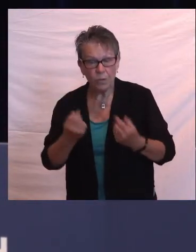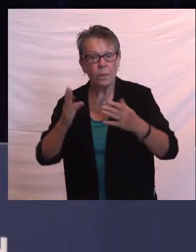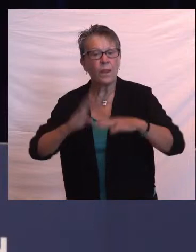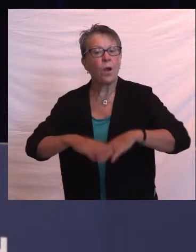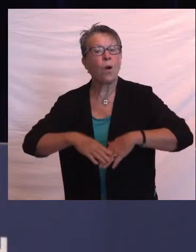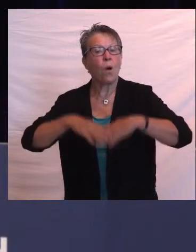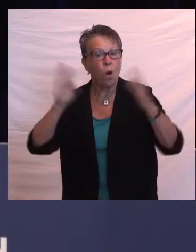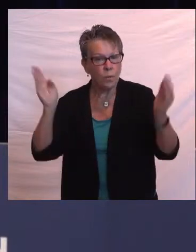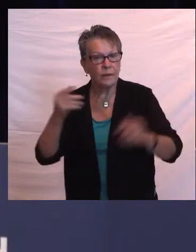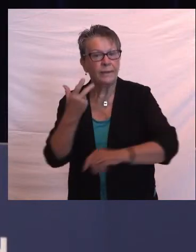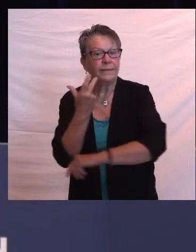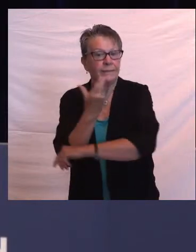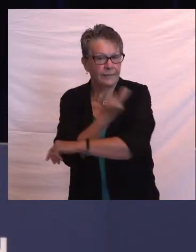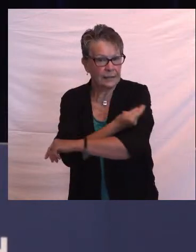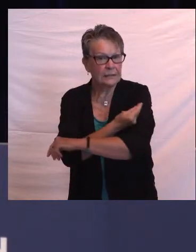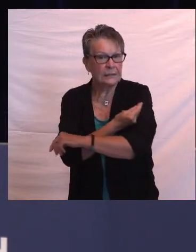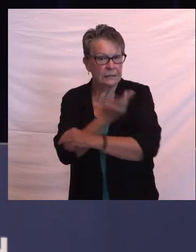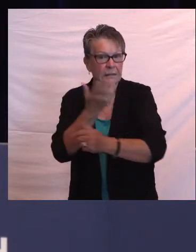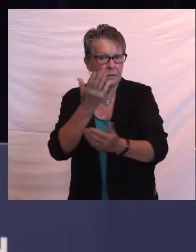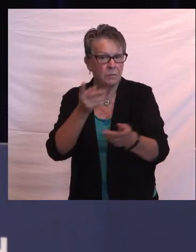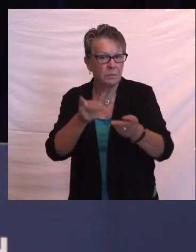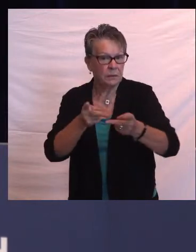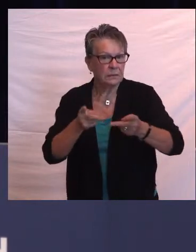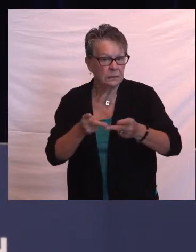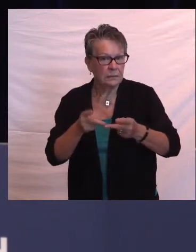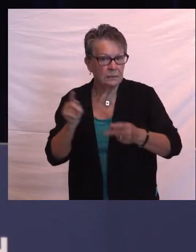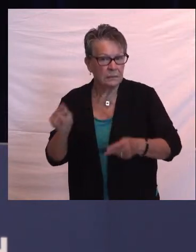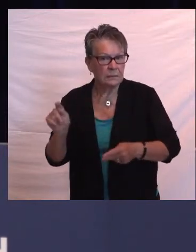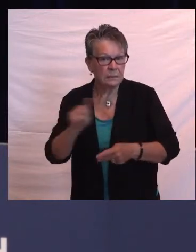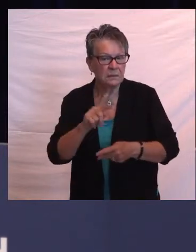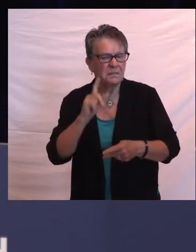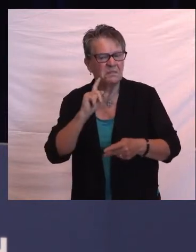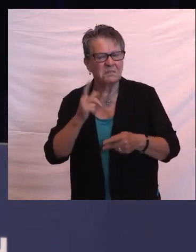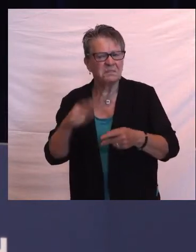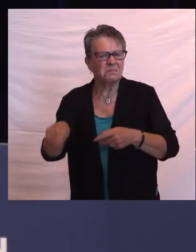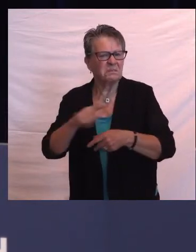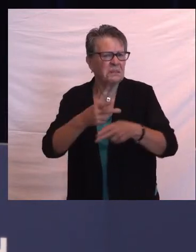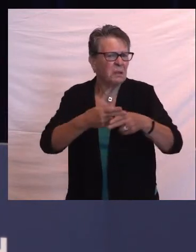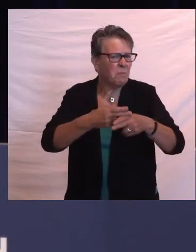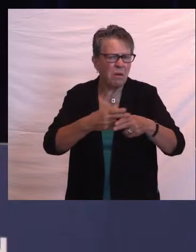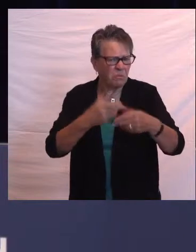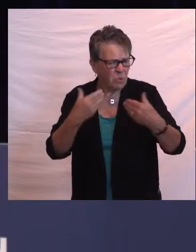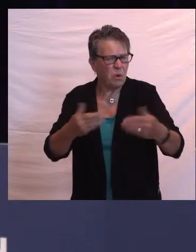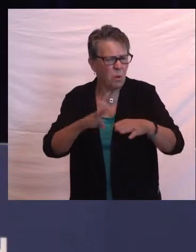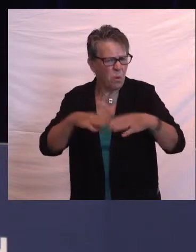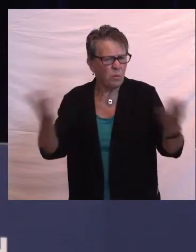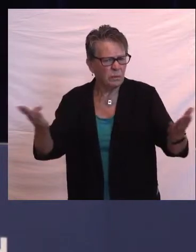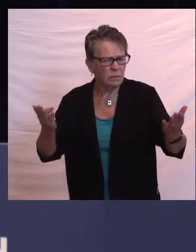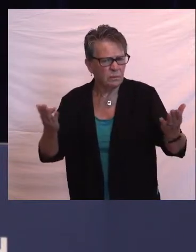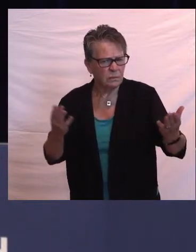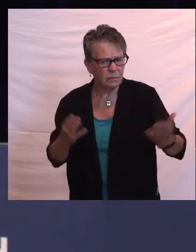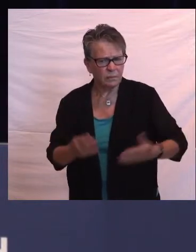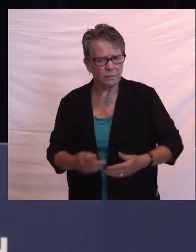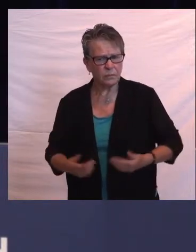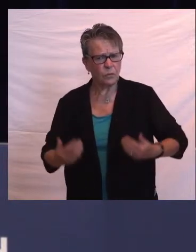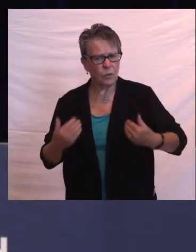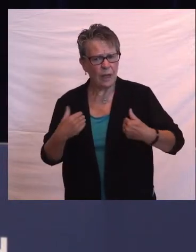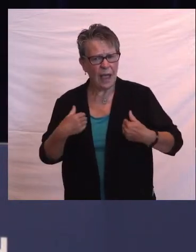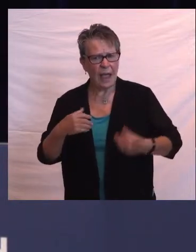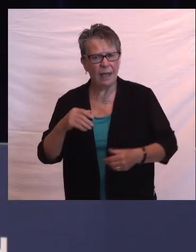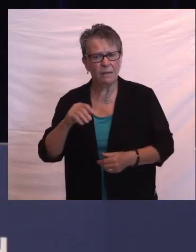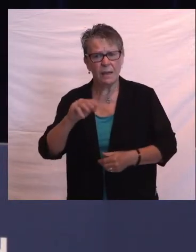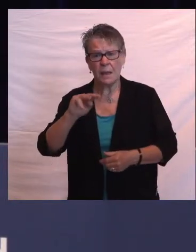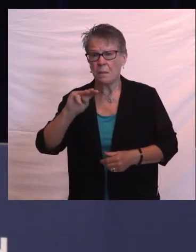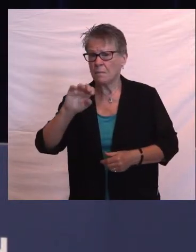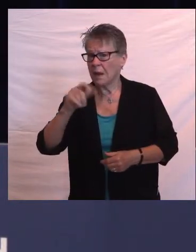to be able to accommodate their county residents, in addition to the Gloucester mega site, which will open this